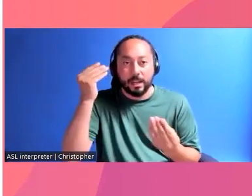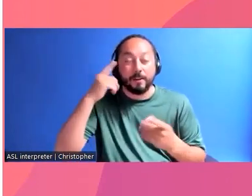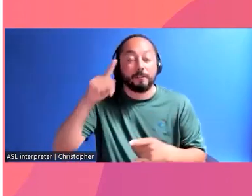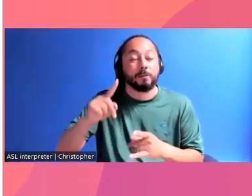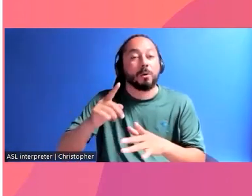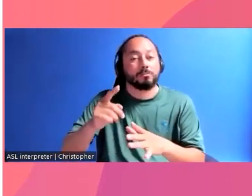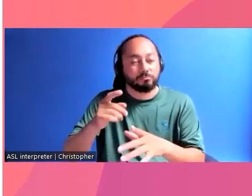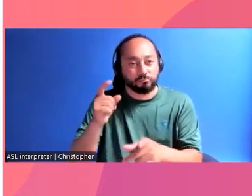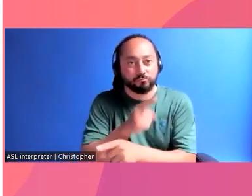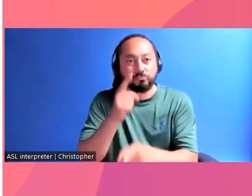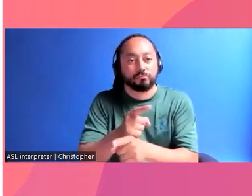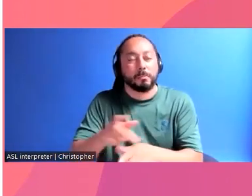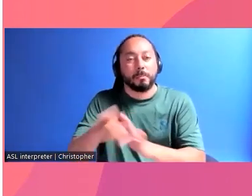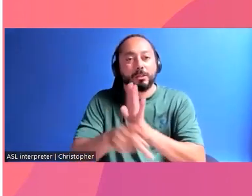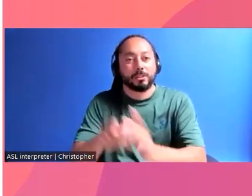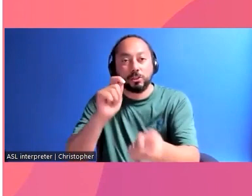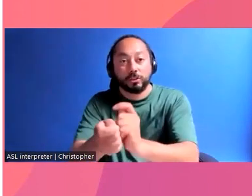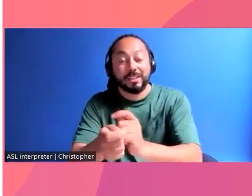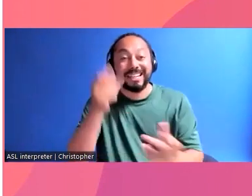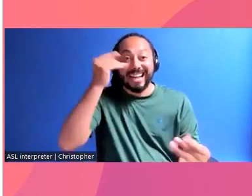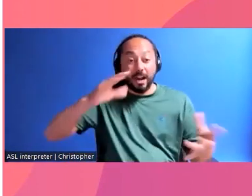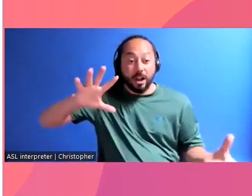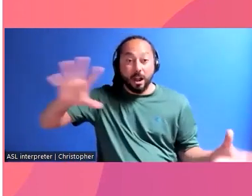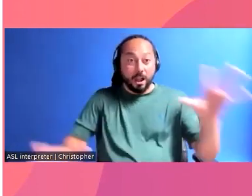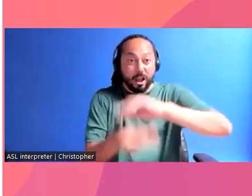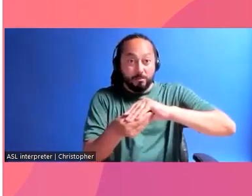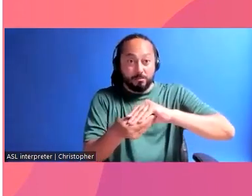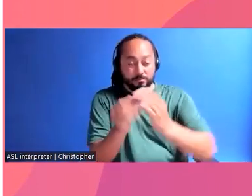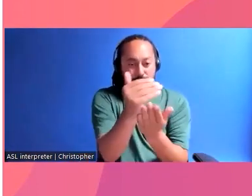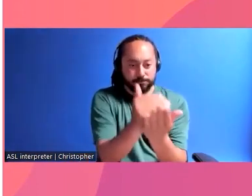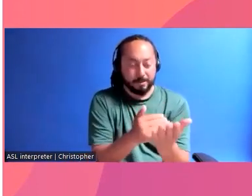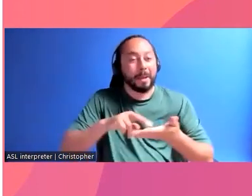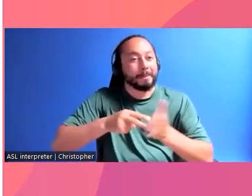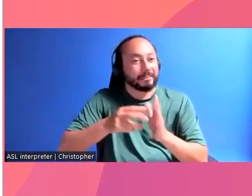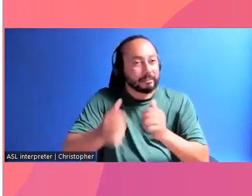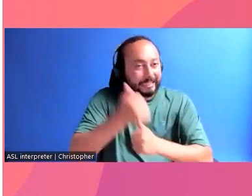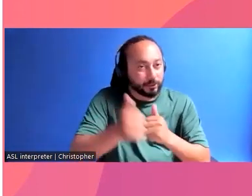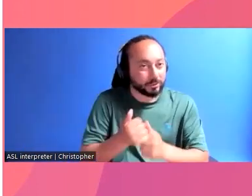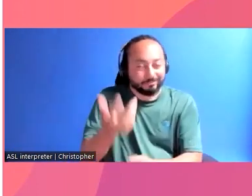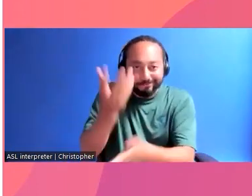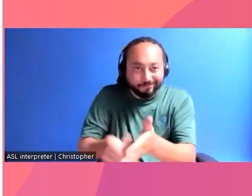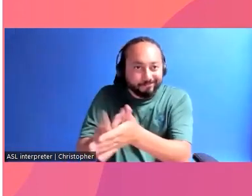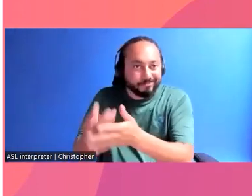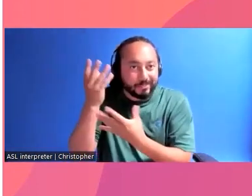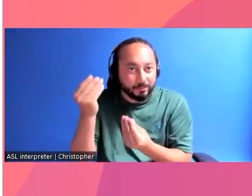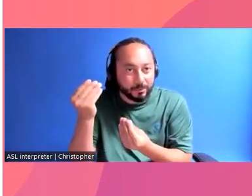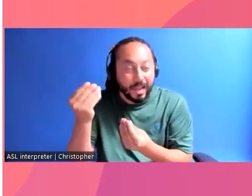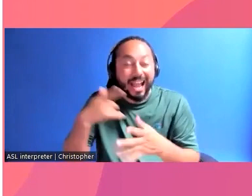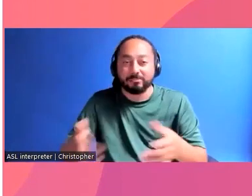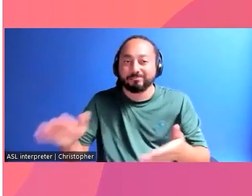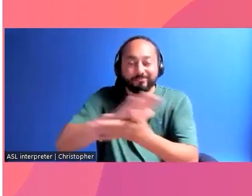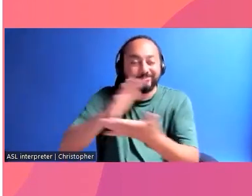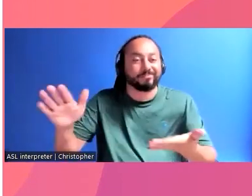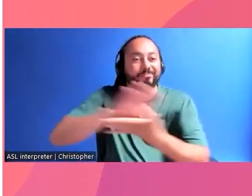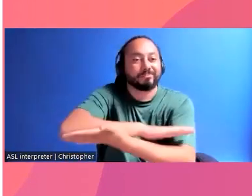because aggregated data is dangerous. It loses data and ultimately masks how Black people are doing. How do we